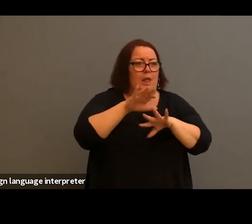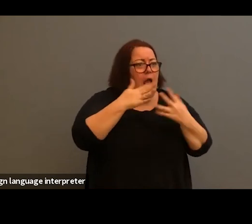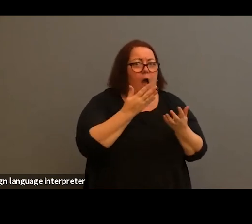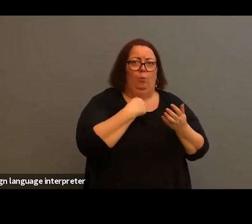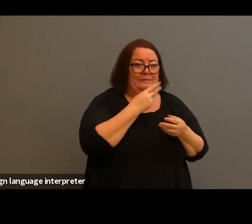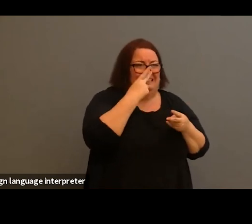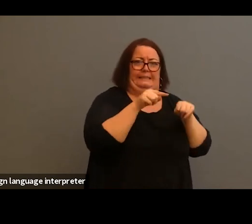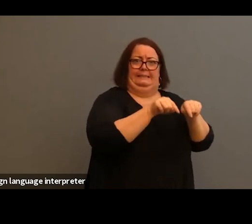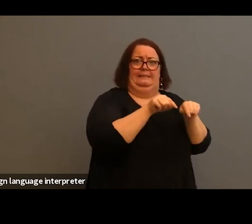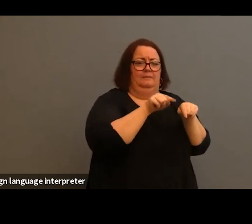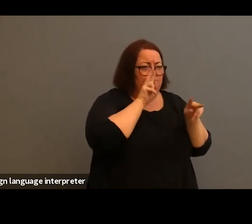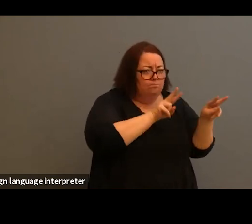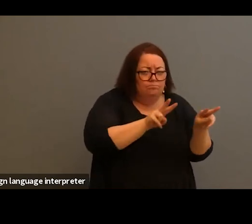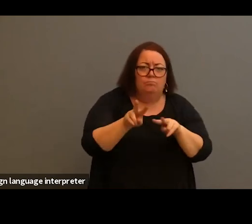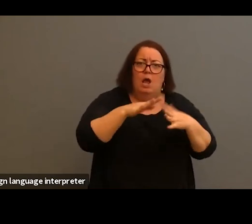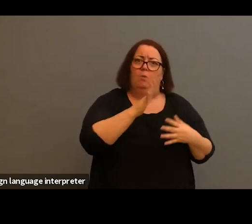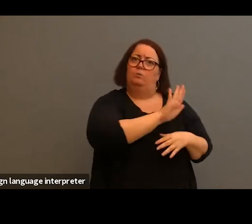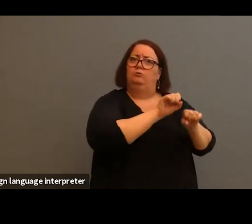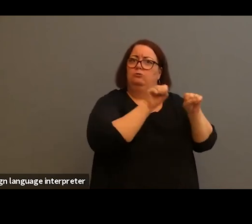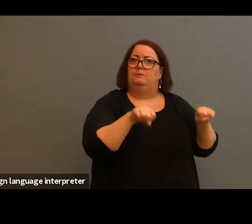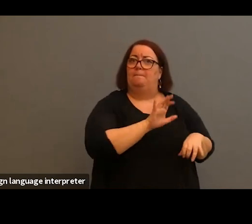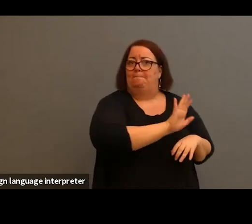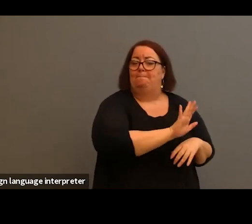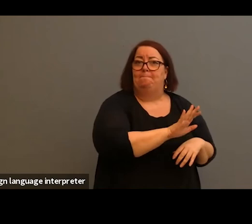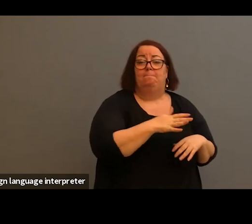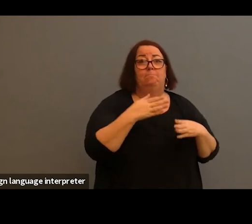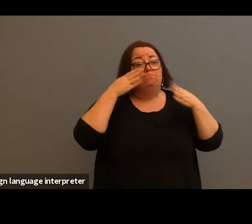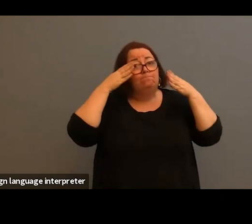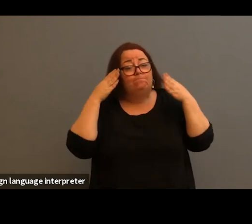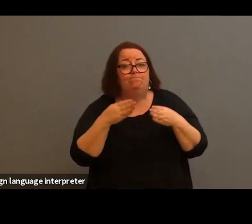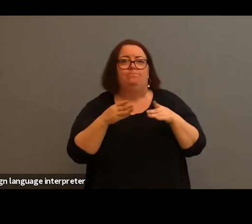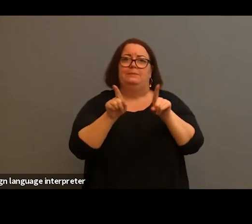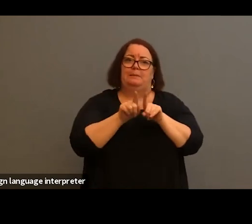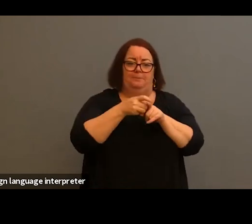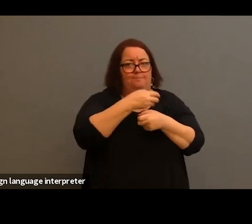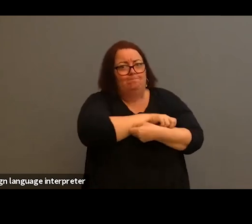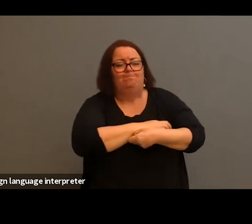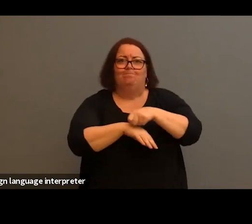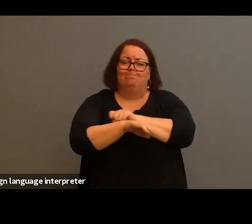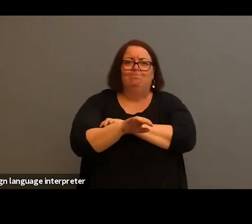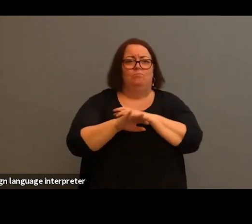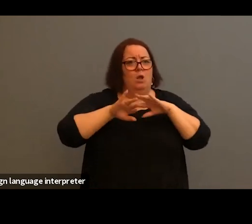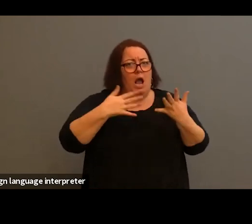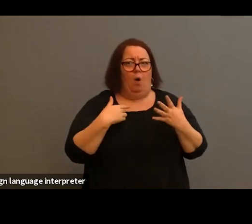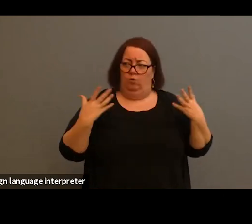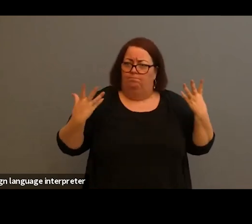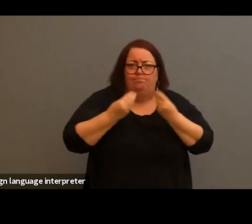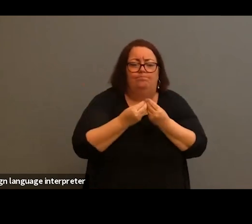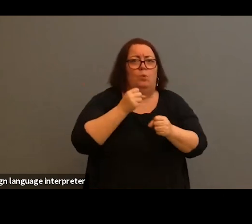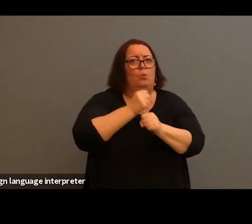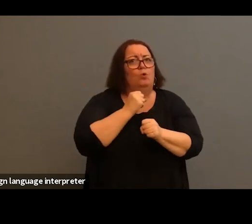about efficient and delivery of the strategy, where we talk about the governance, where we talk about